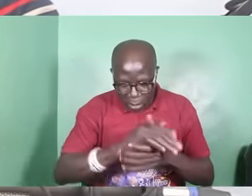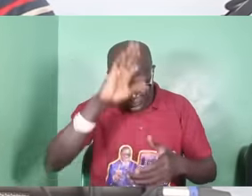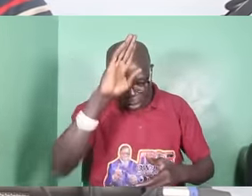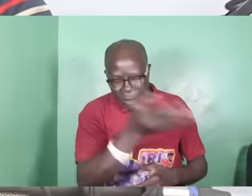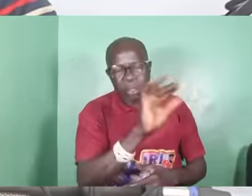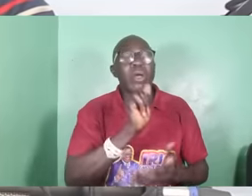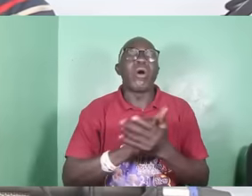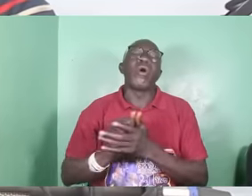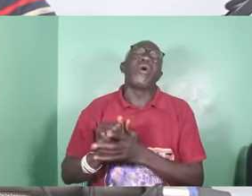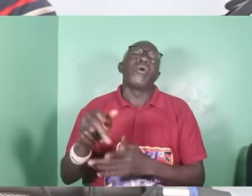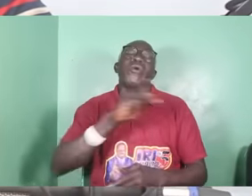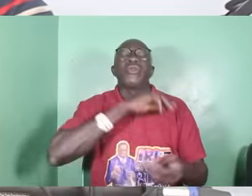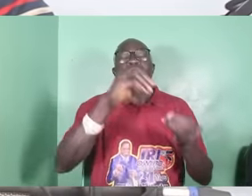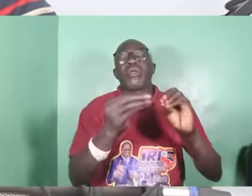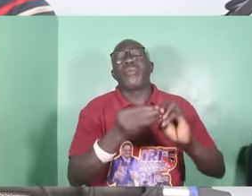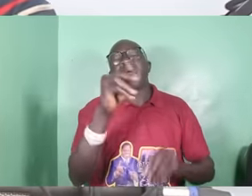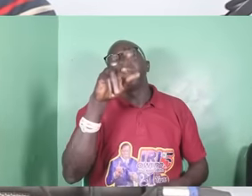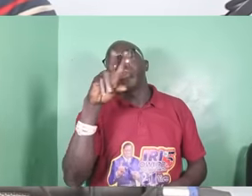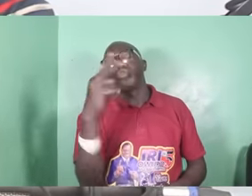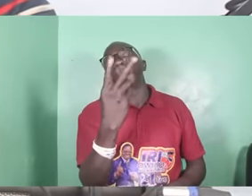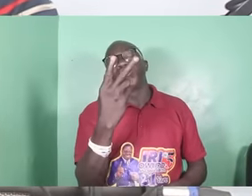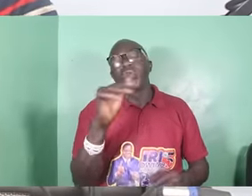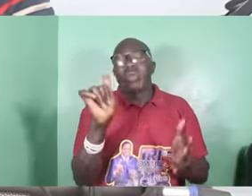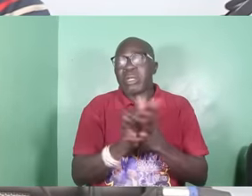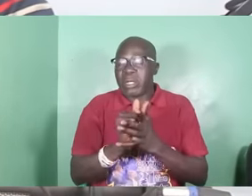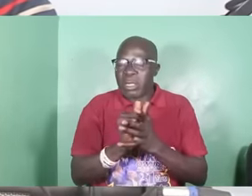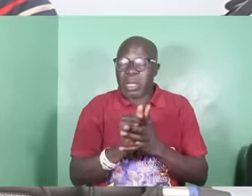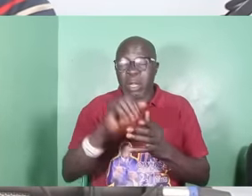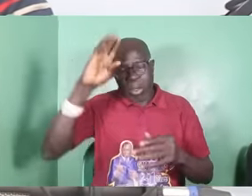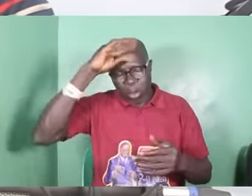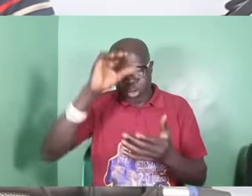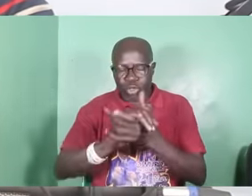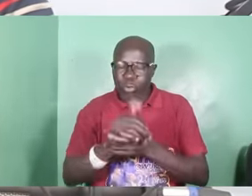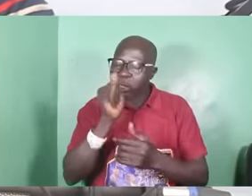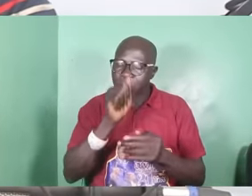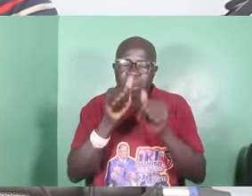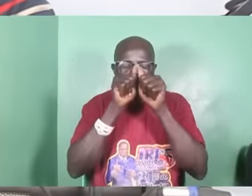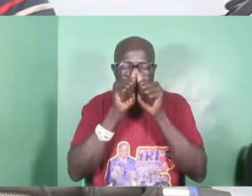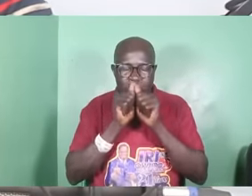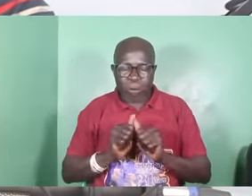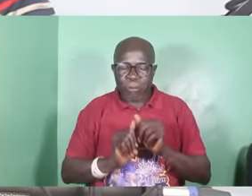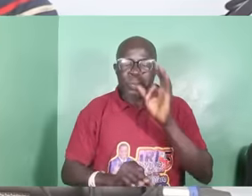let's appease her husband. Number two, for endurance. Secondly, her husband has been